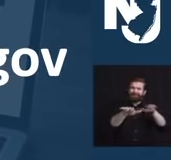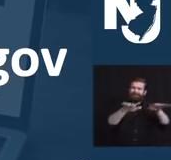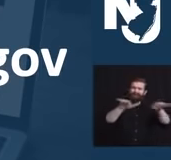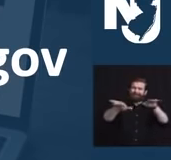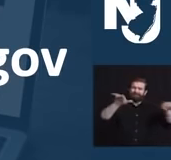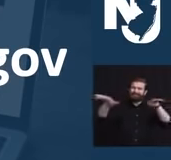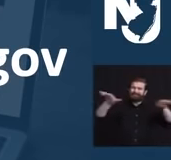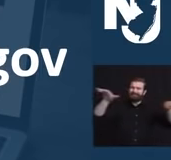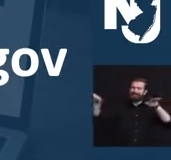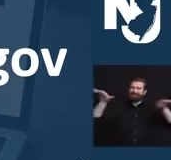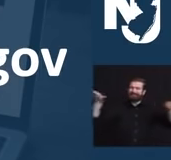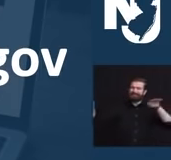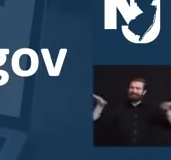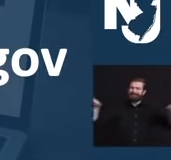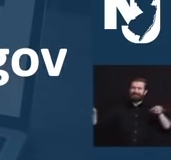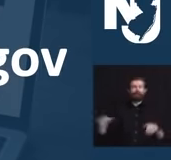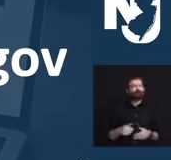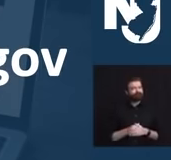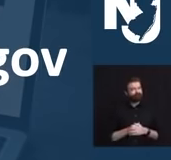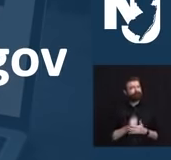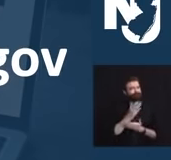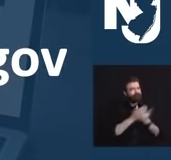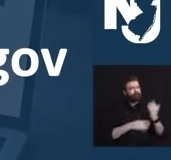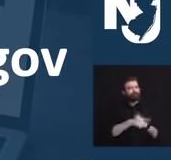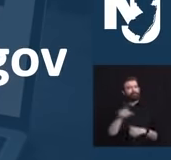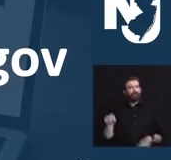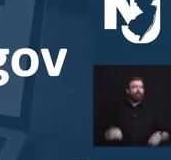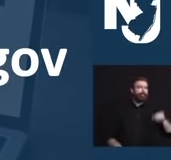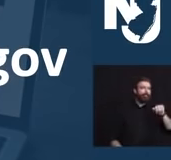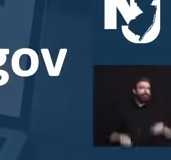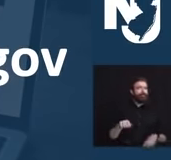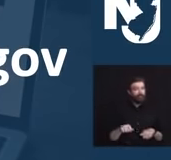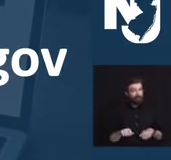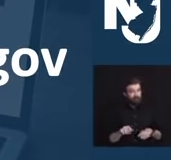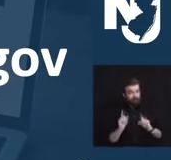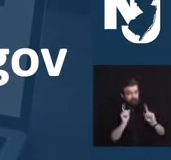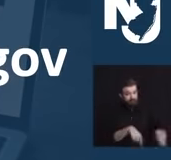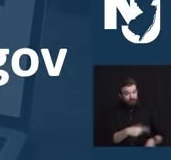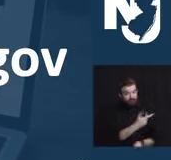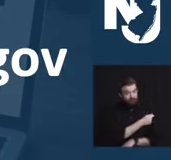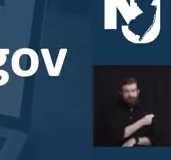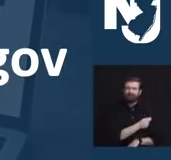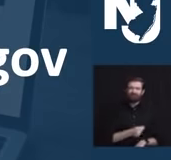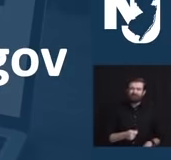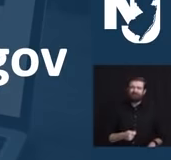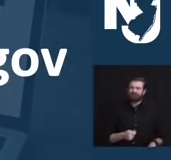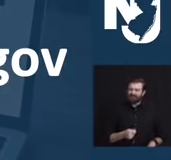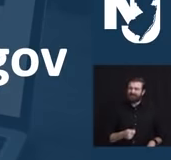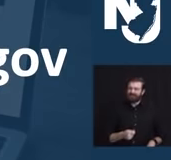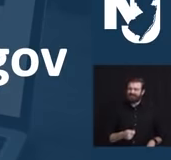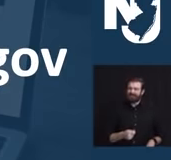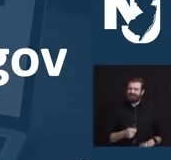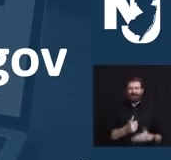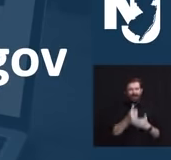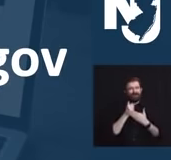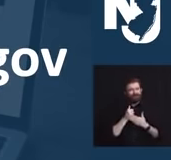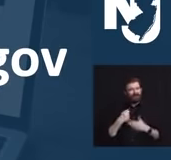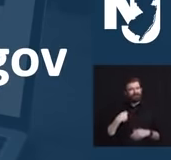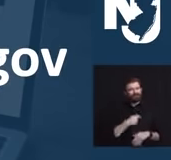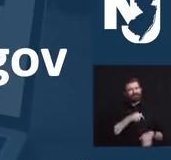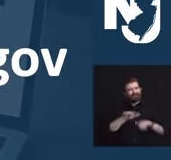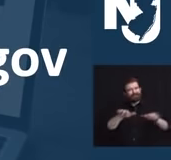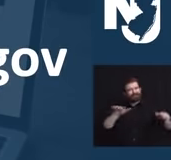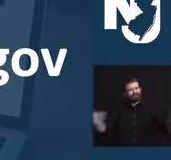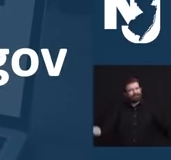decide to play their part in our opening and recovery by being vaccinated. As I noted last week,